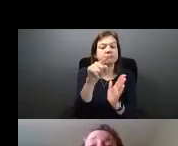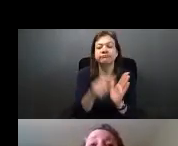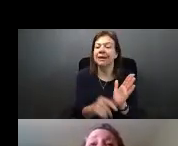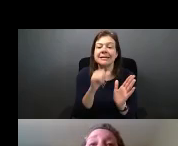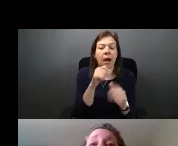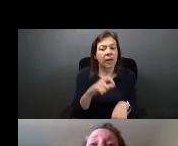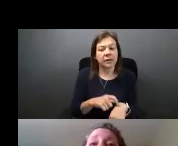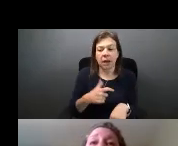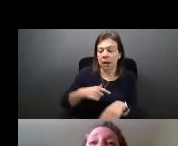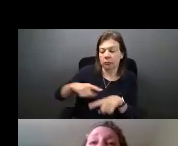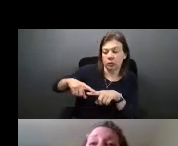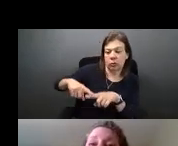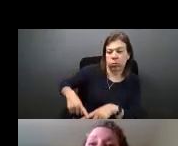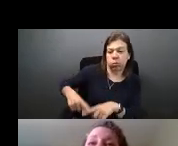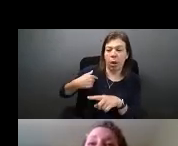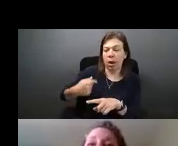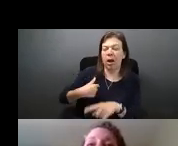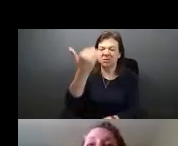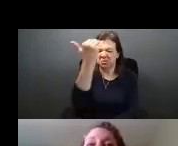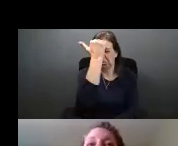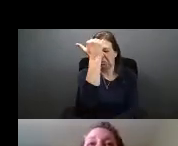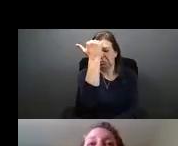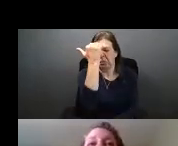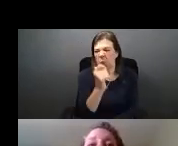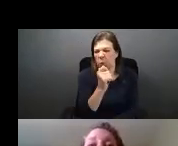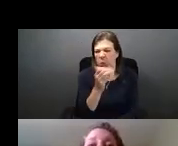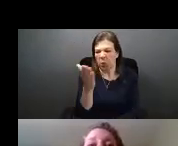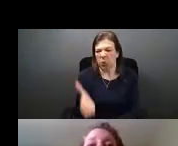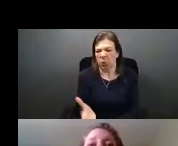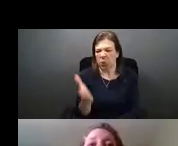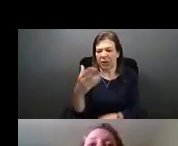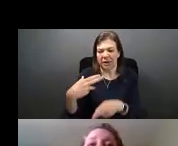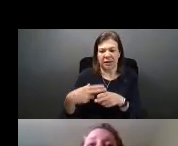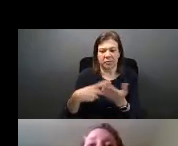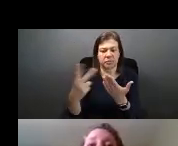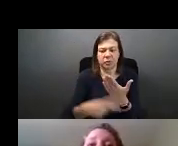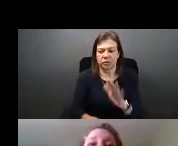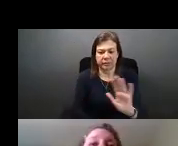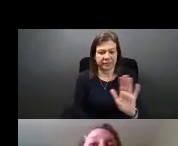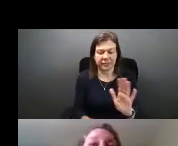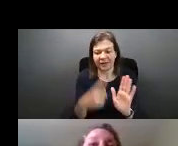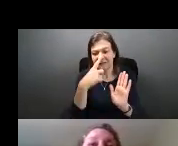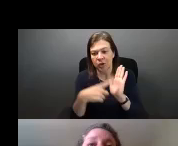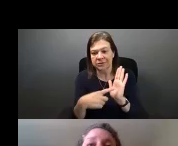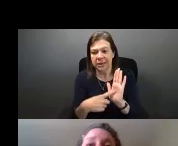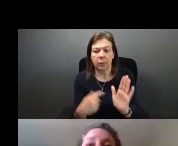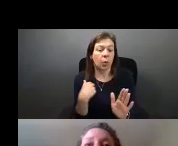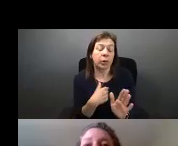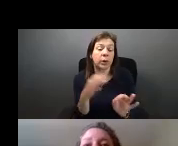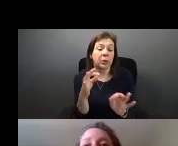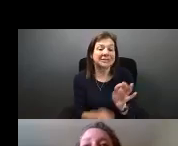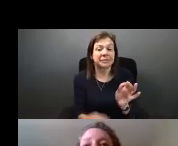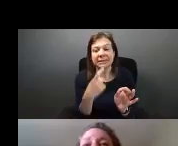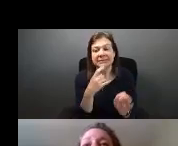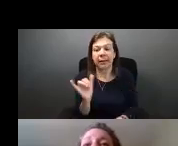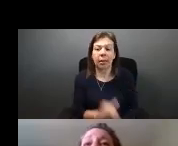time to rely on us being familiar with an existing program name. For example, we don't simply say